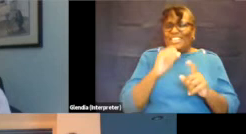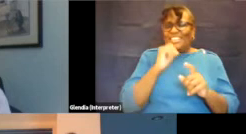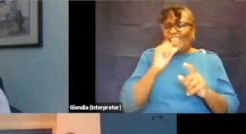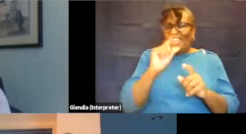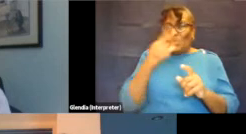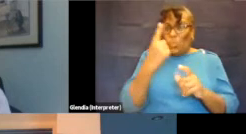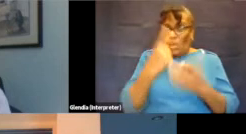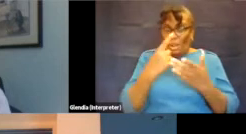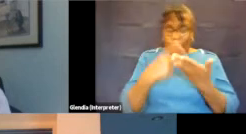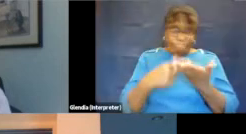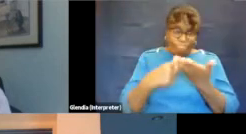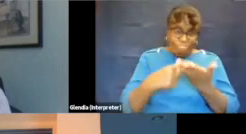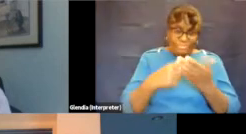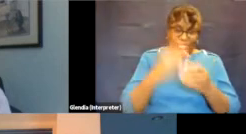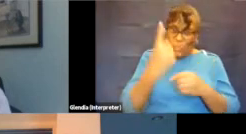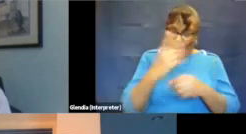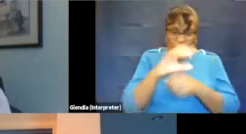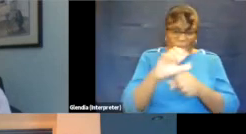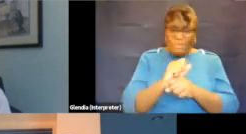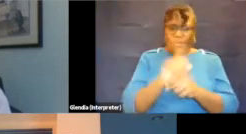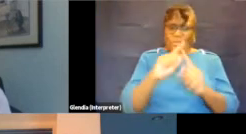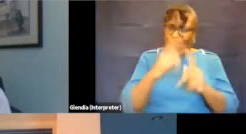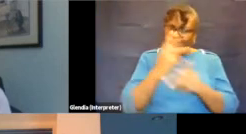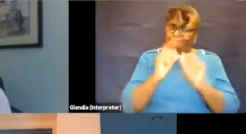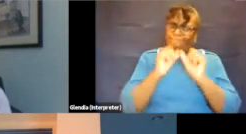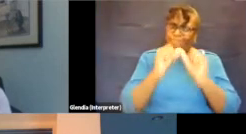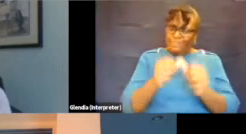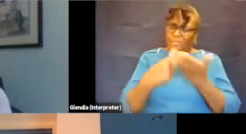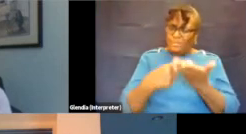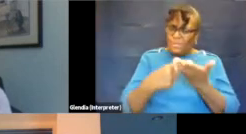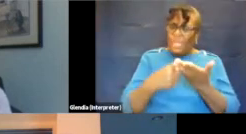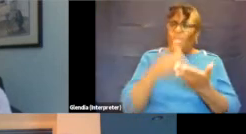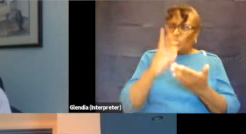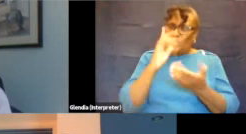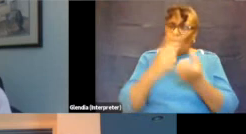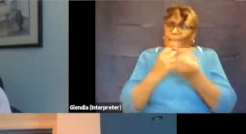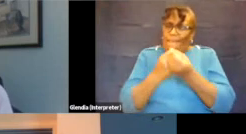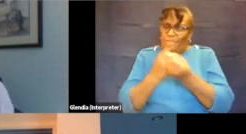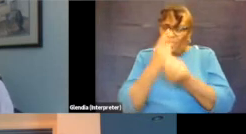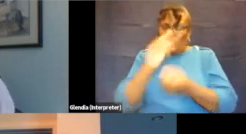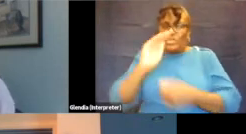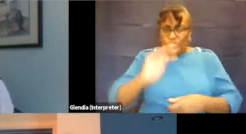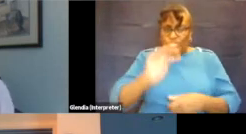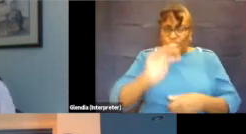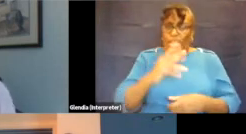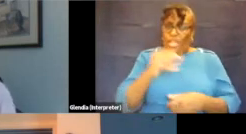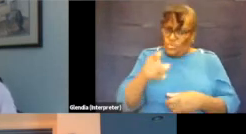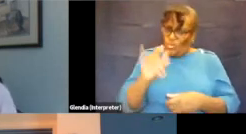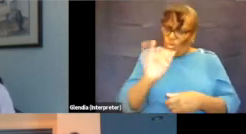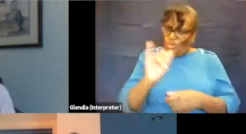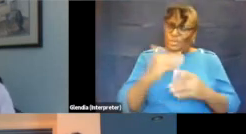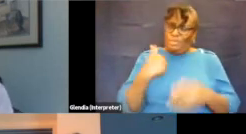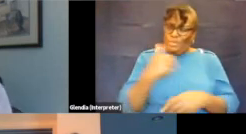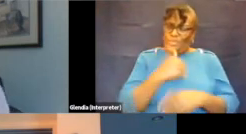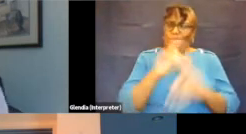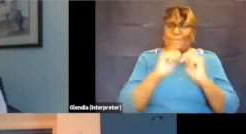because you are an advocate for your child, and hopefully as your child gets older, they become an advocate too, but you're a team member in those decisions,